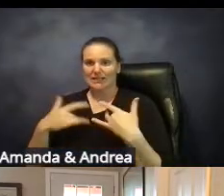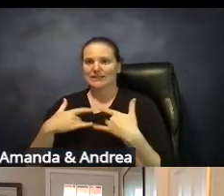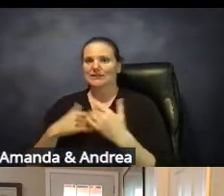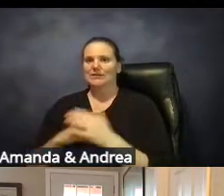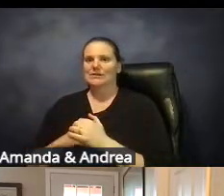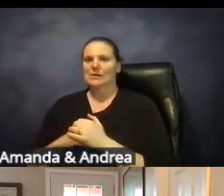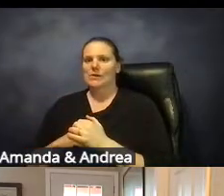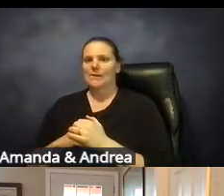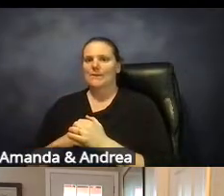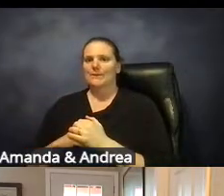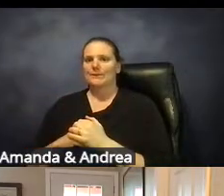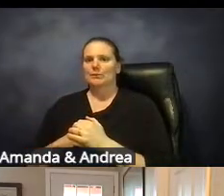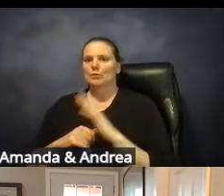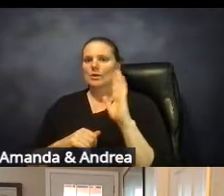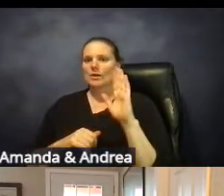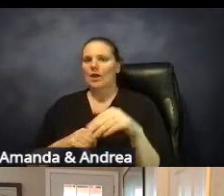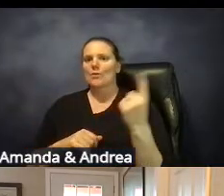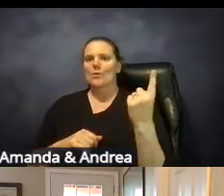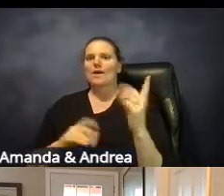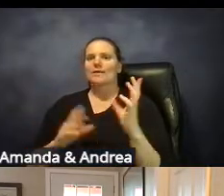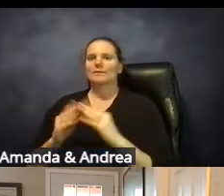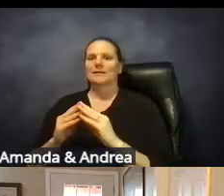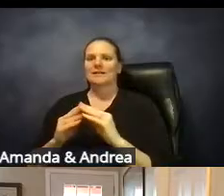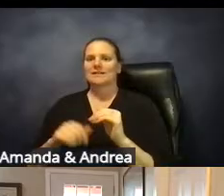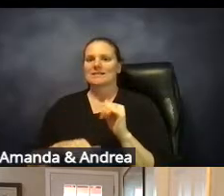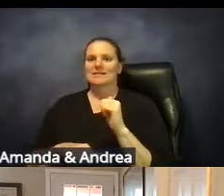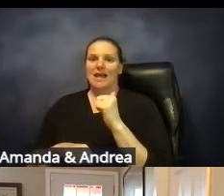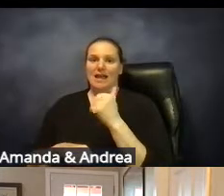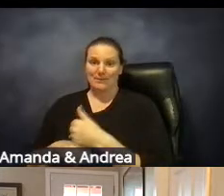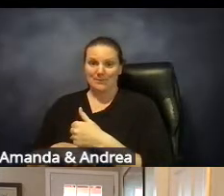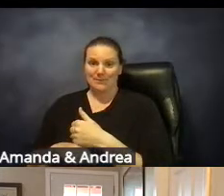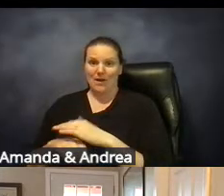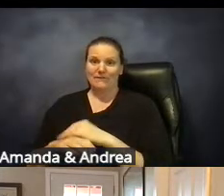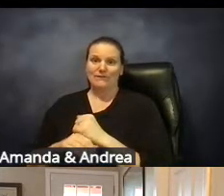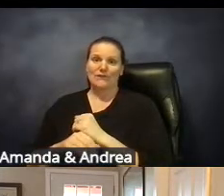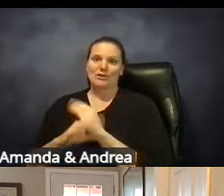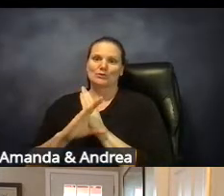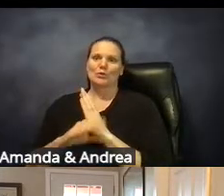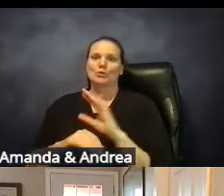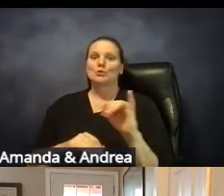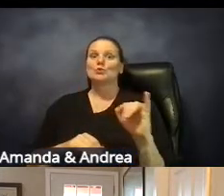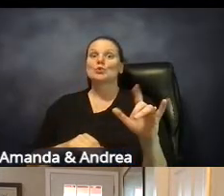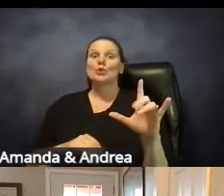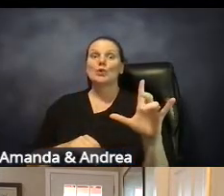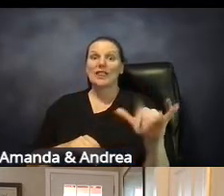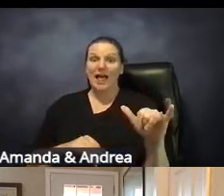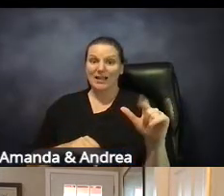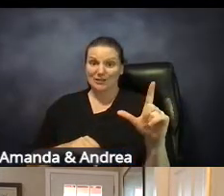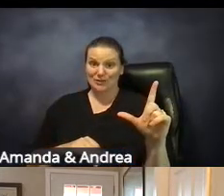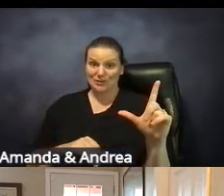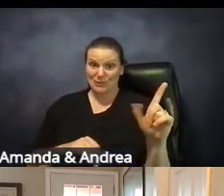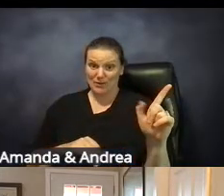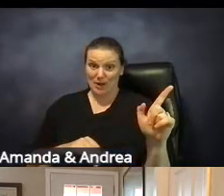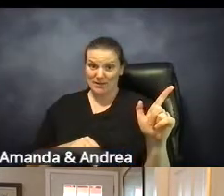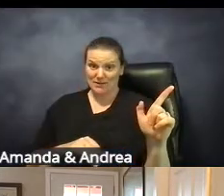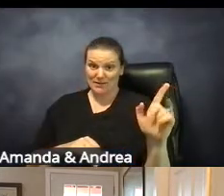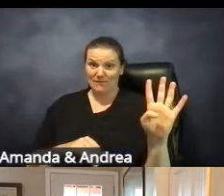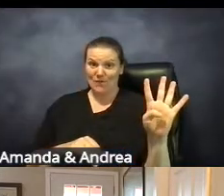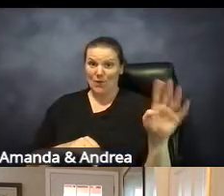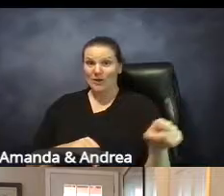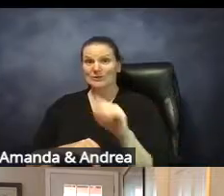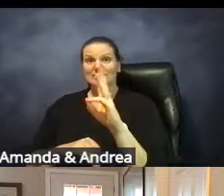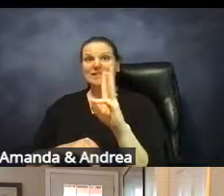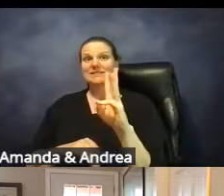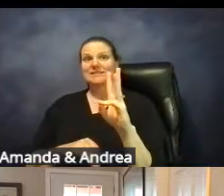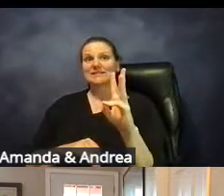know that while one meeting will be a setup virtually, which is the July 21st from 4 to 6, We are